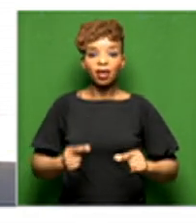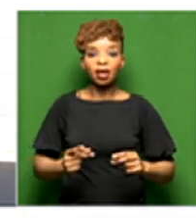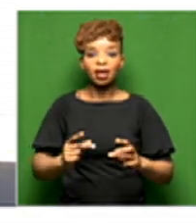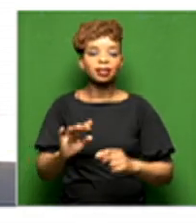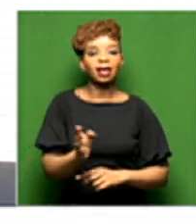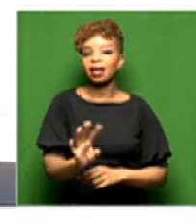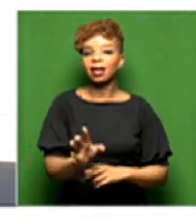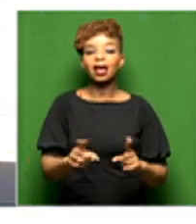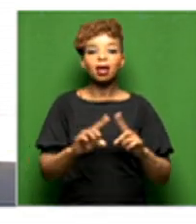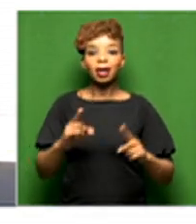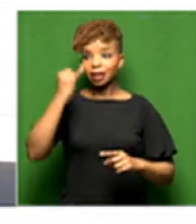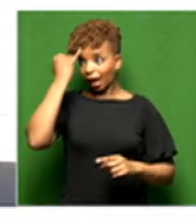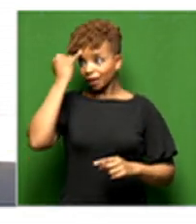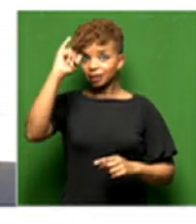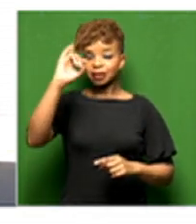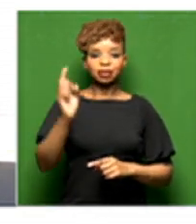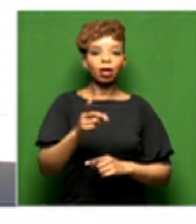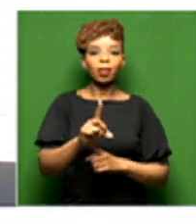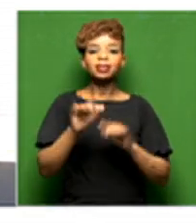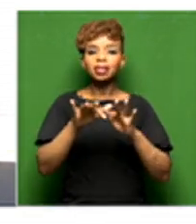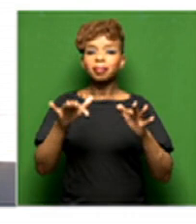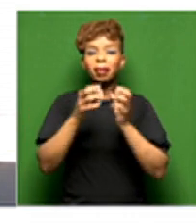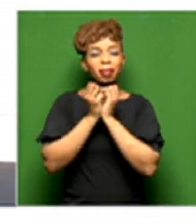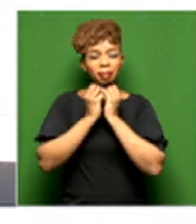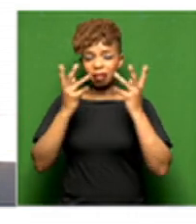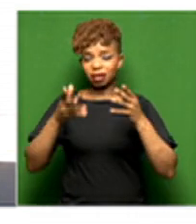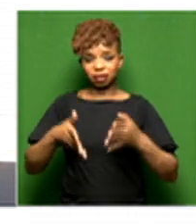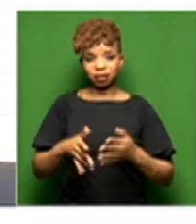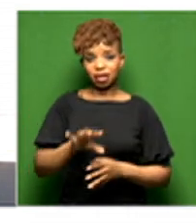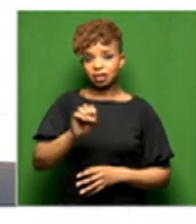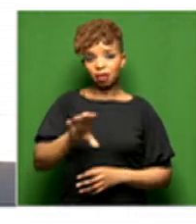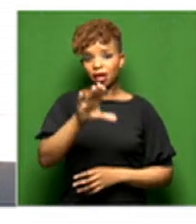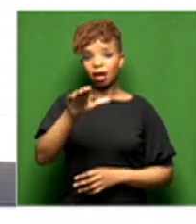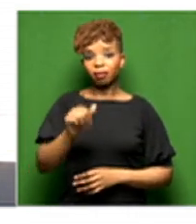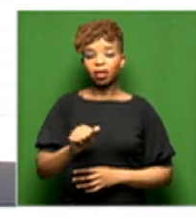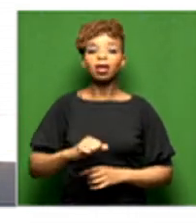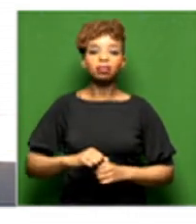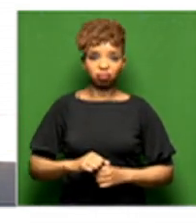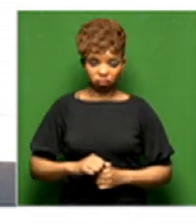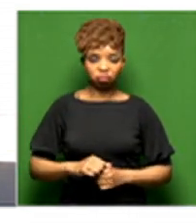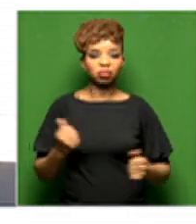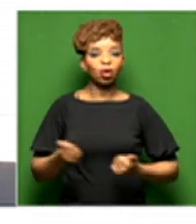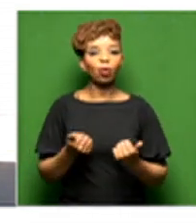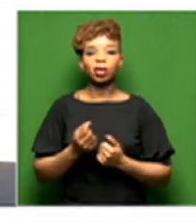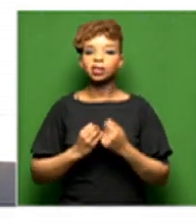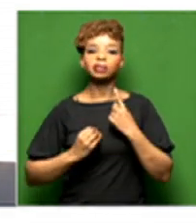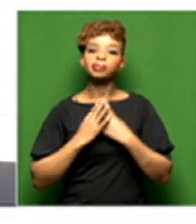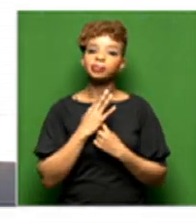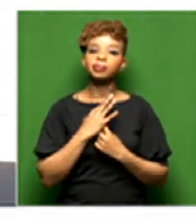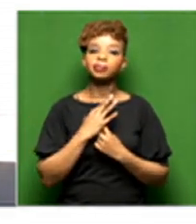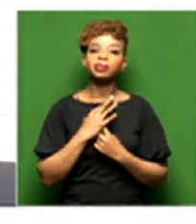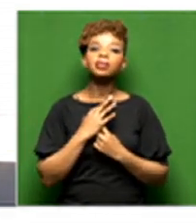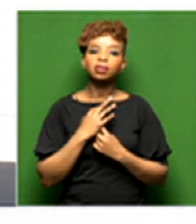to it. Millions of South Africans already have been exposed to it. Why haven't they become infected? Or why are